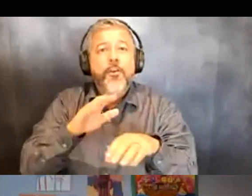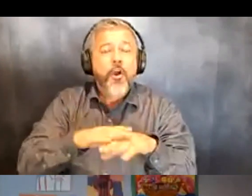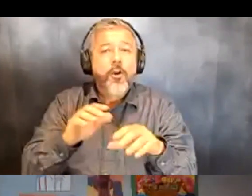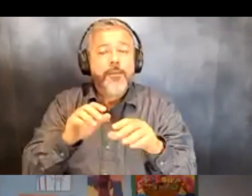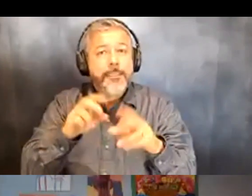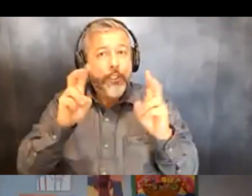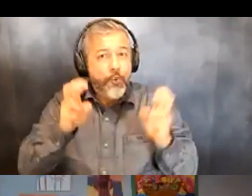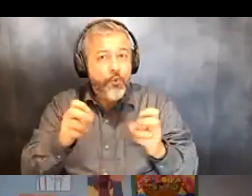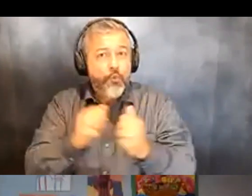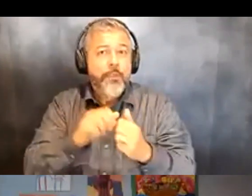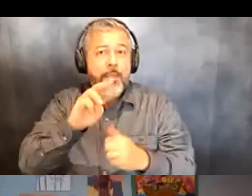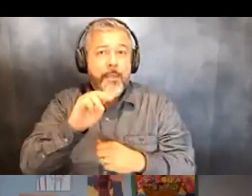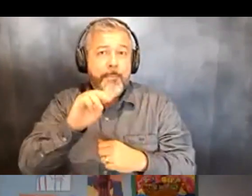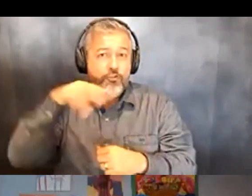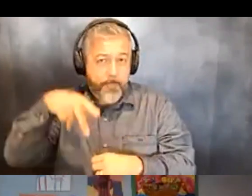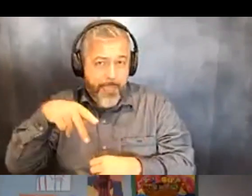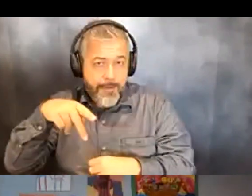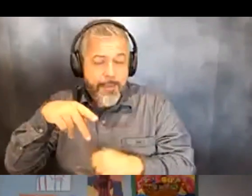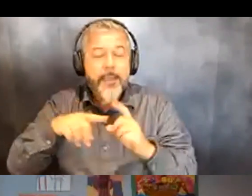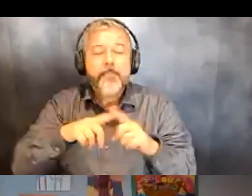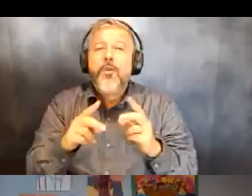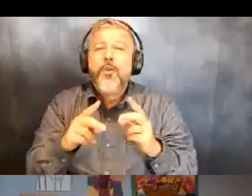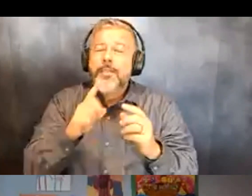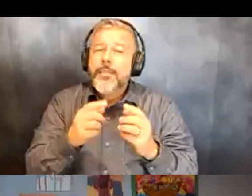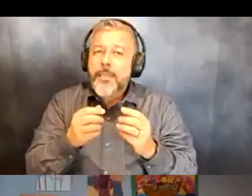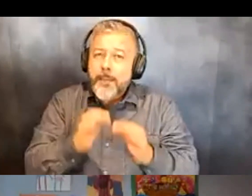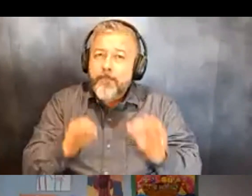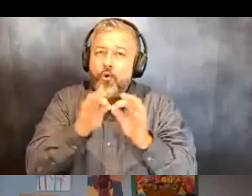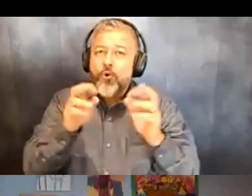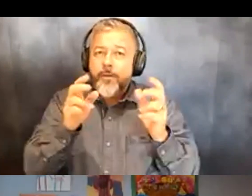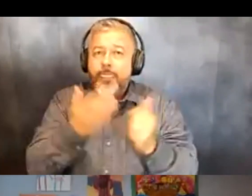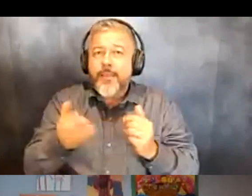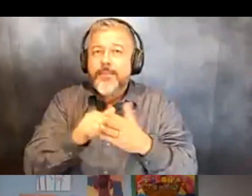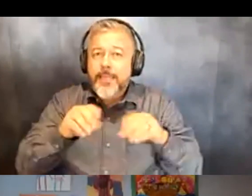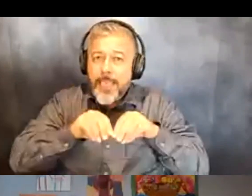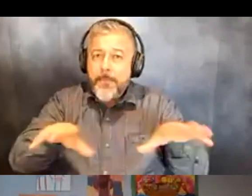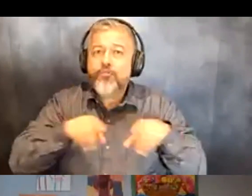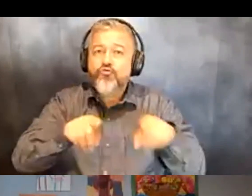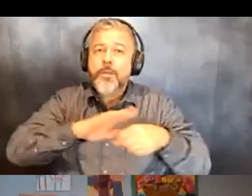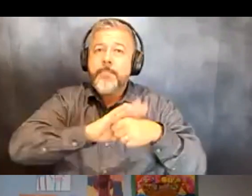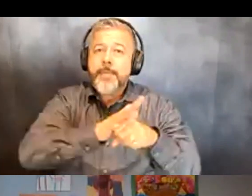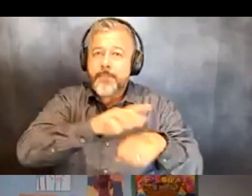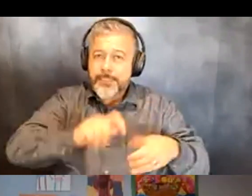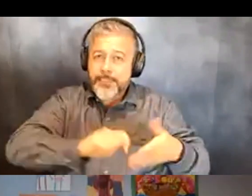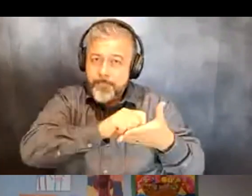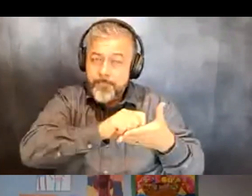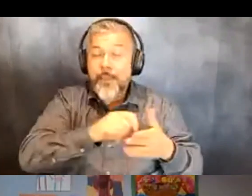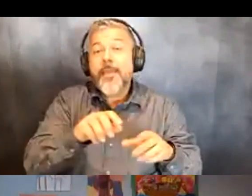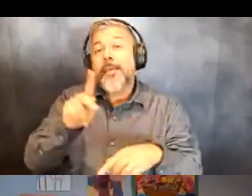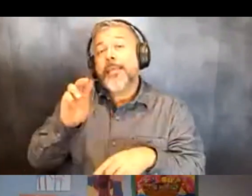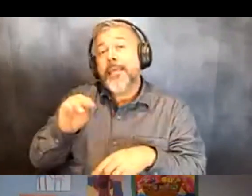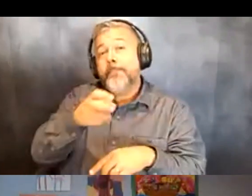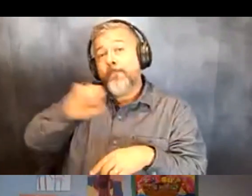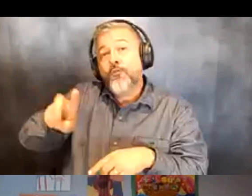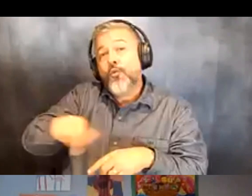but really around so many important areas that came up during the pandemic, and her moving into another role in state